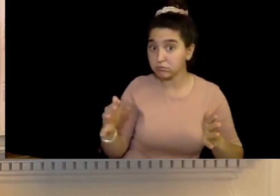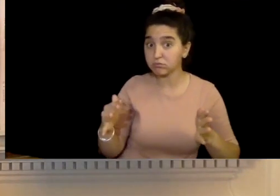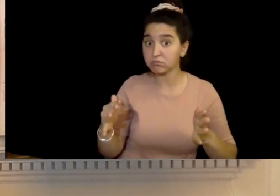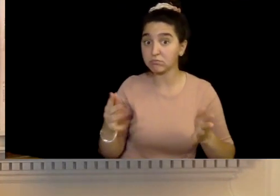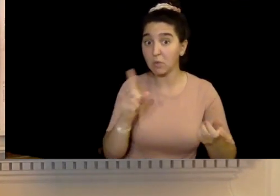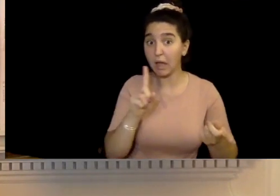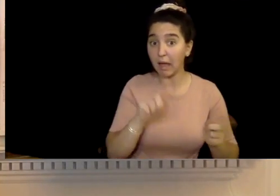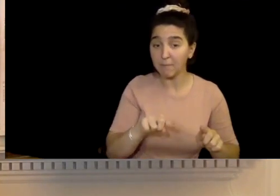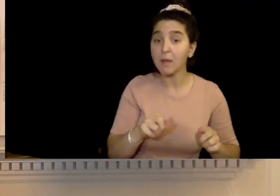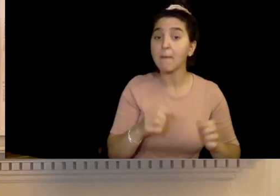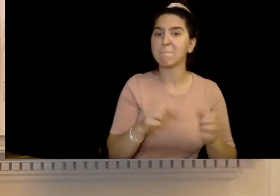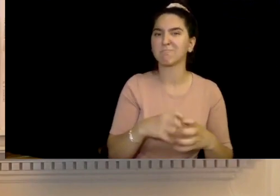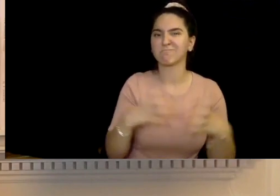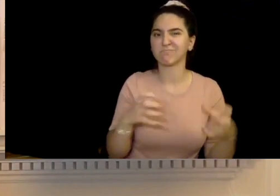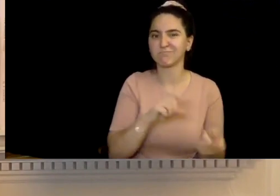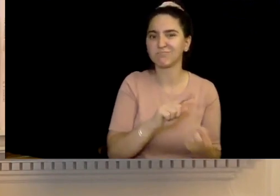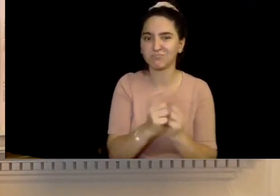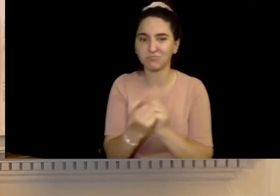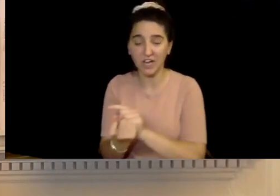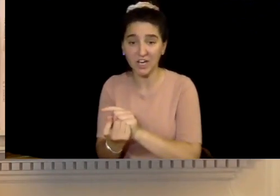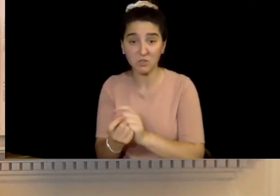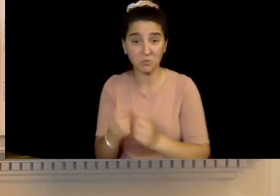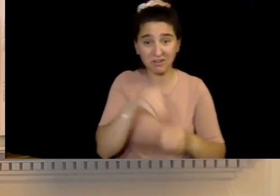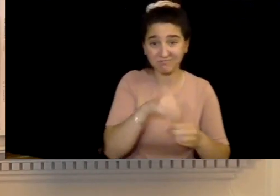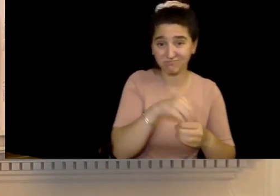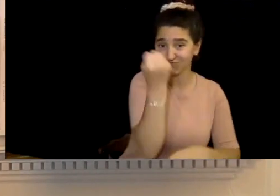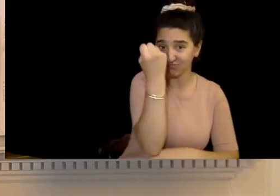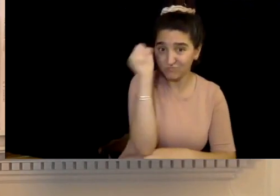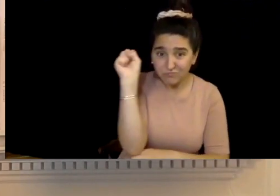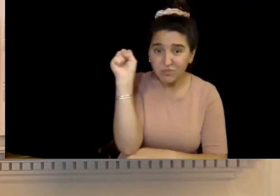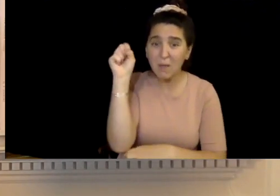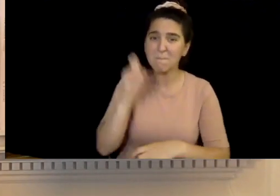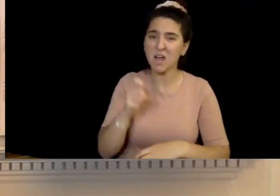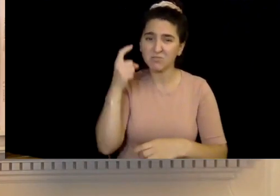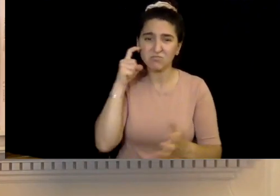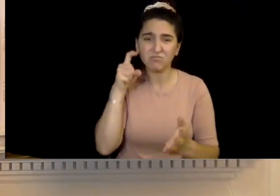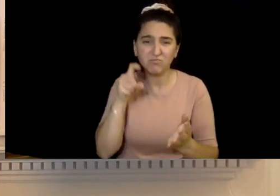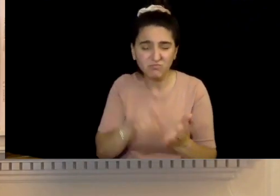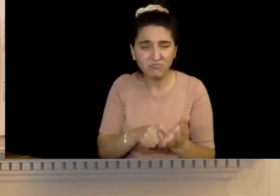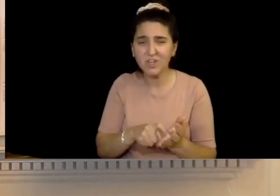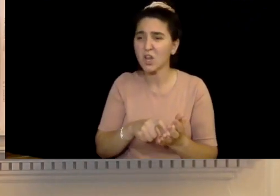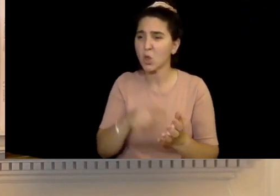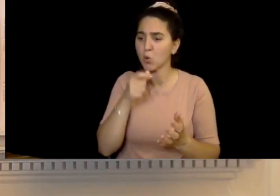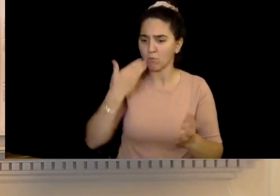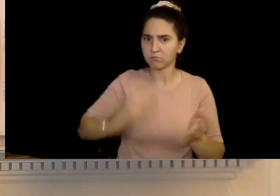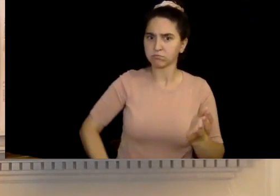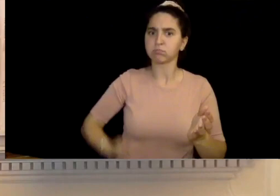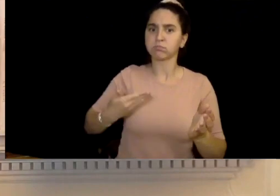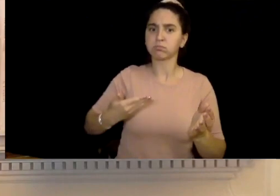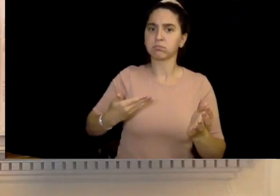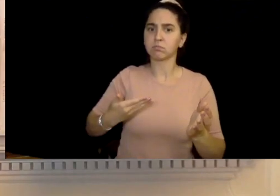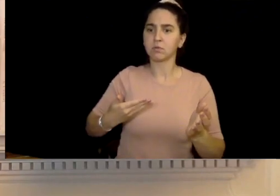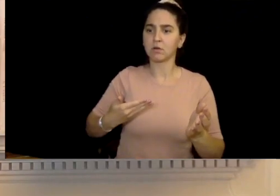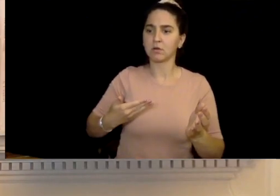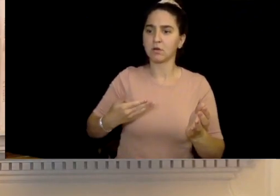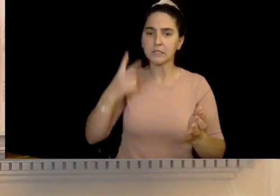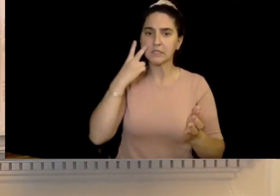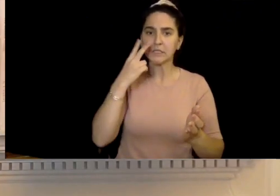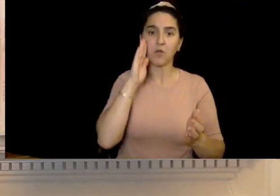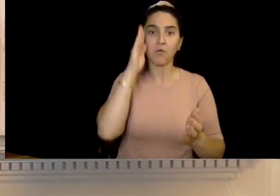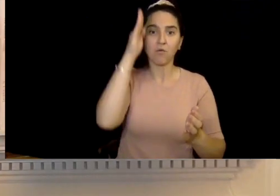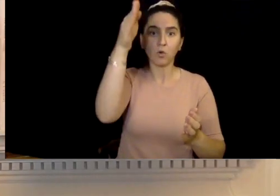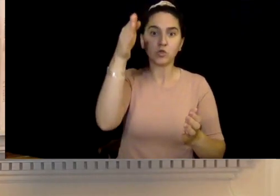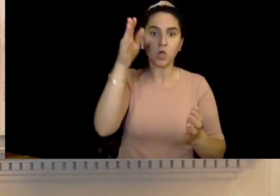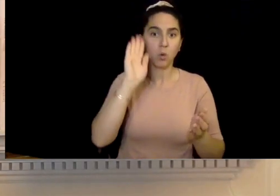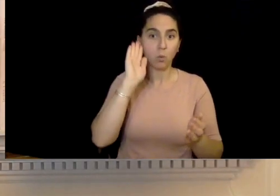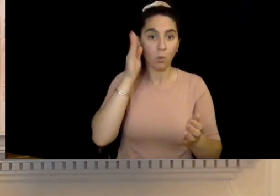them, a lot can change. We are in the midst of a revolution, and we are tasked with both recognizing who we are and